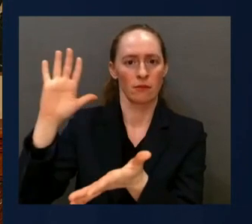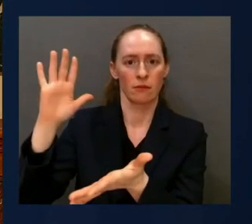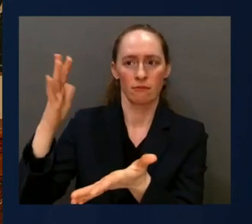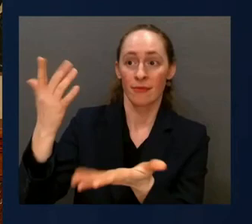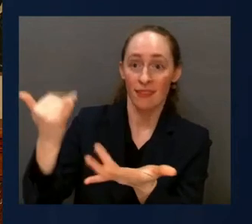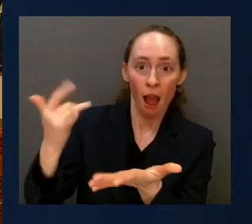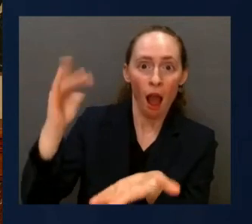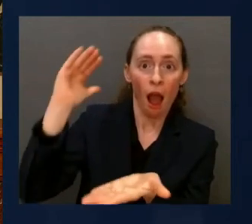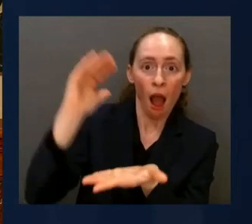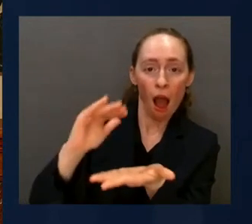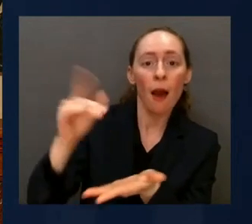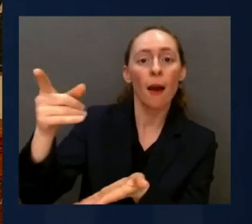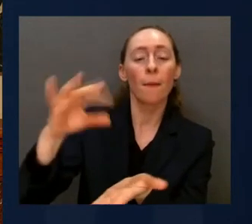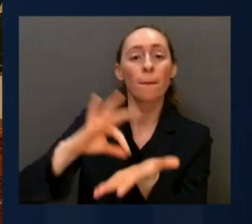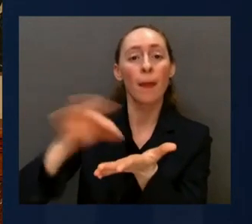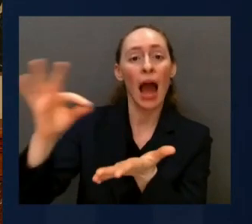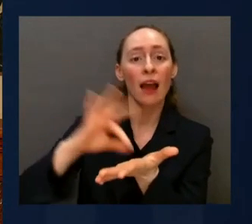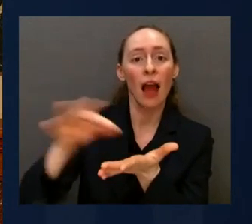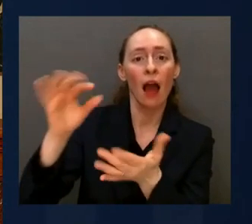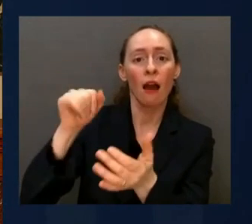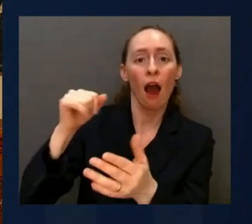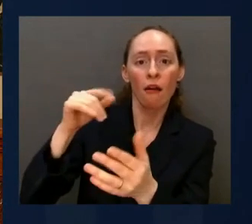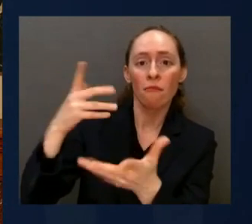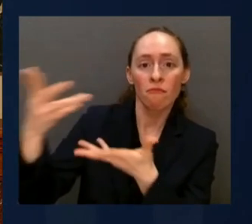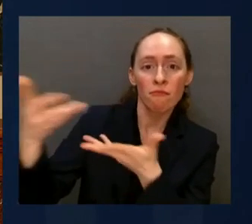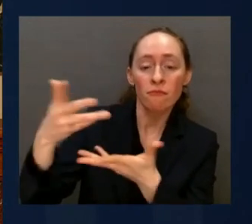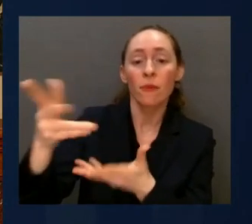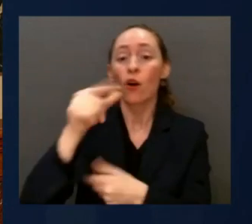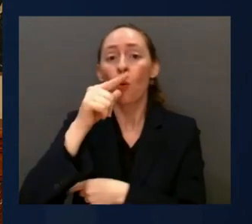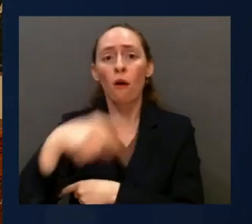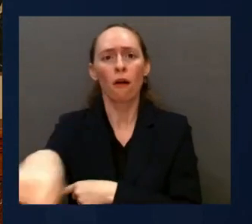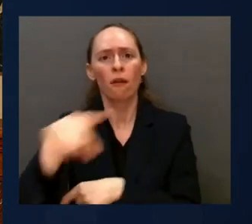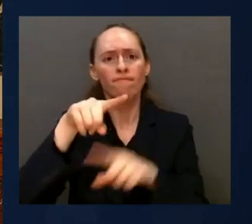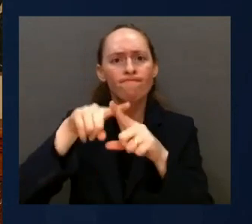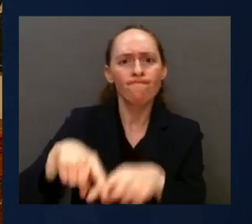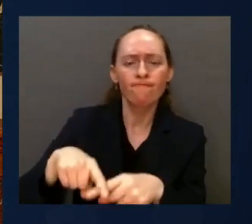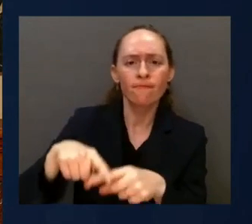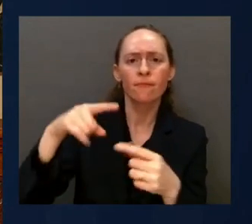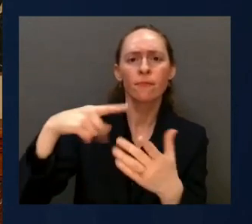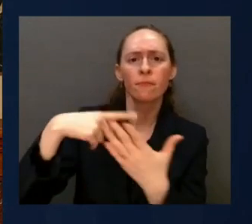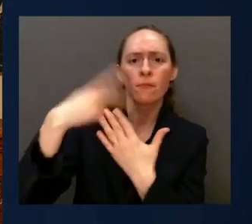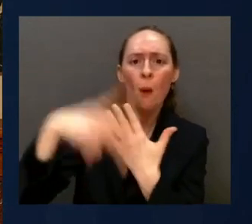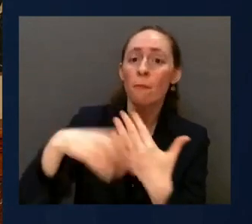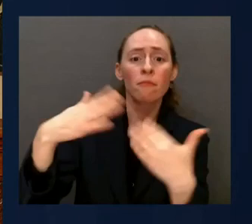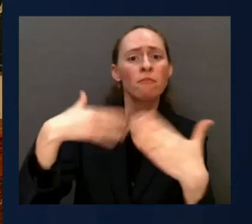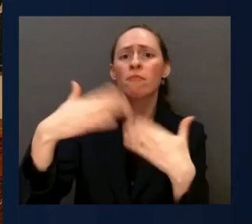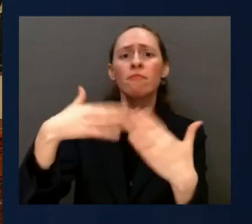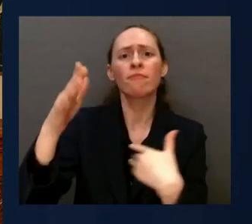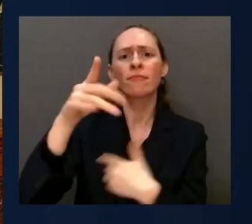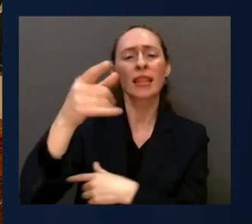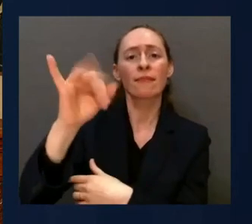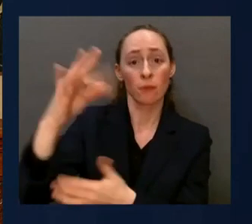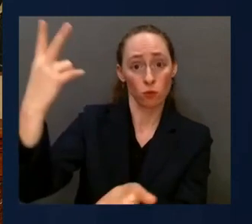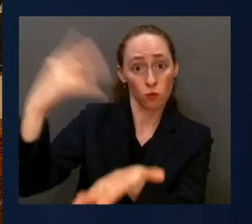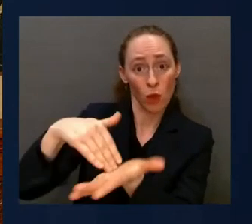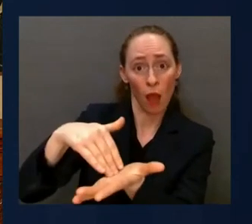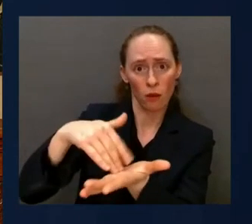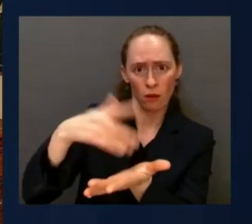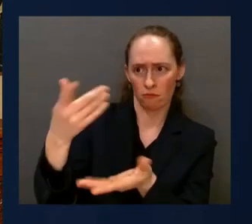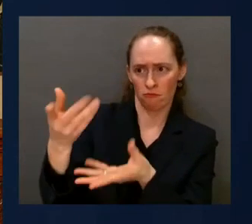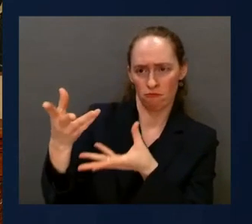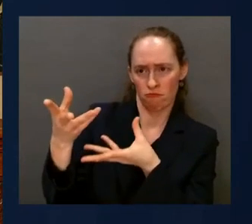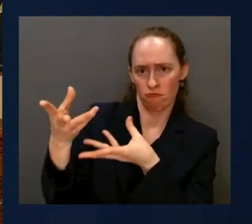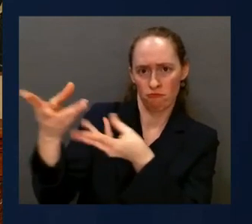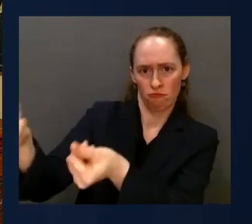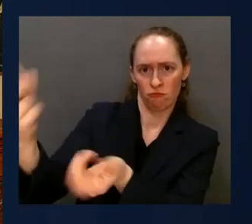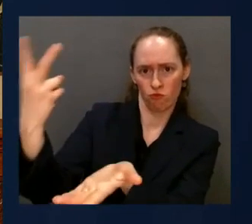than $2,000 a year, no matter how much your drug costs are. Because you know why? You all know it. Many of you, like